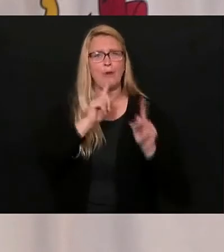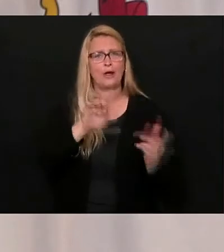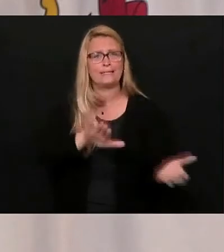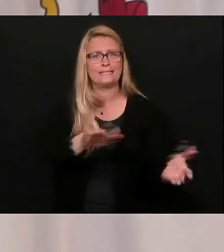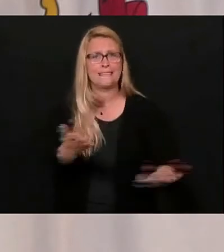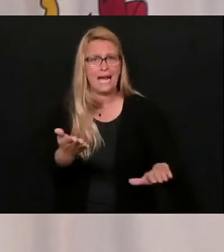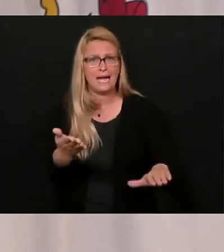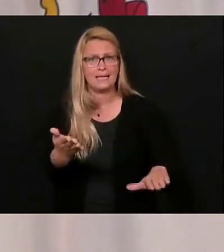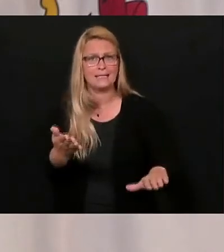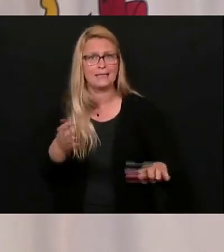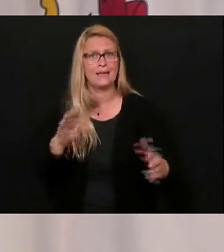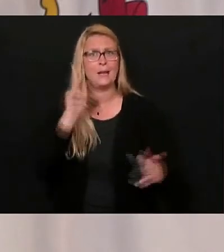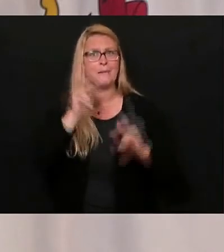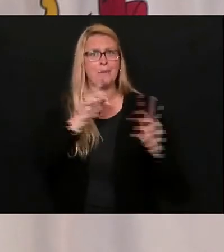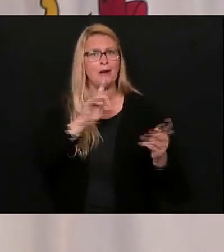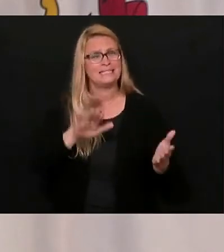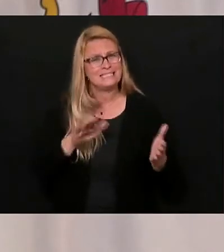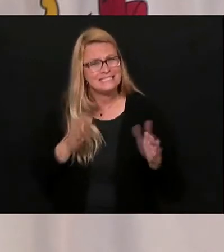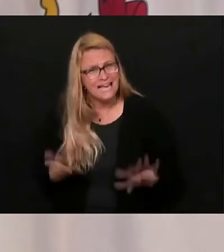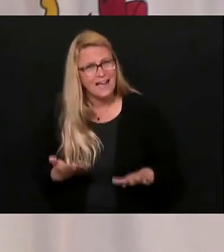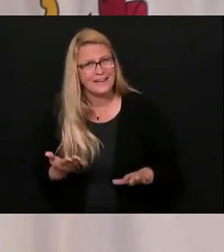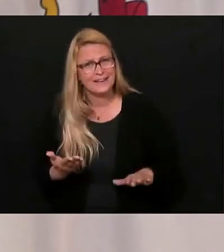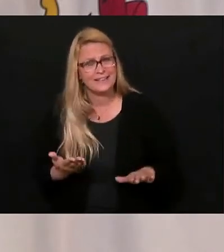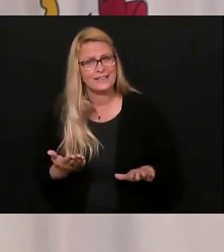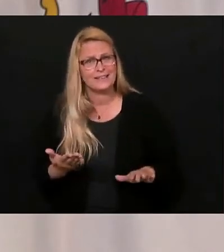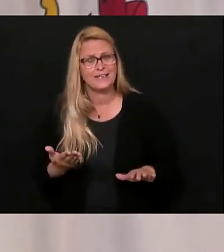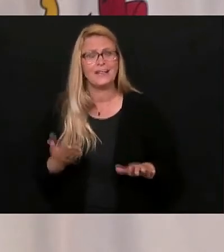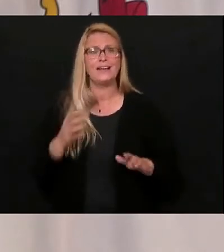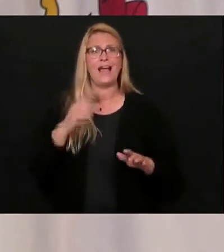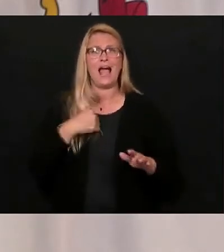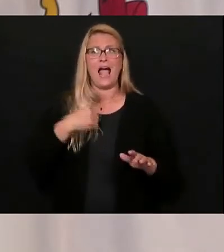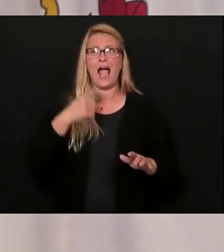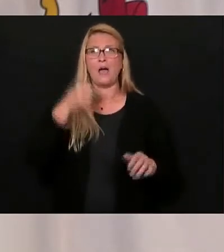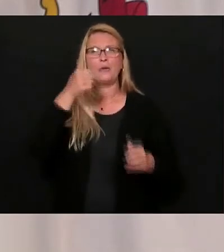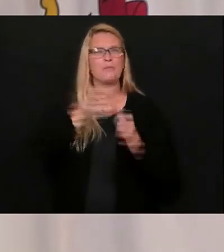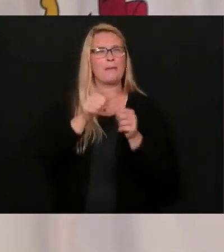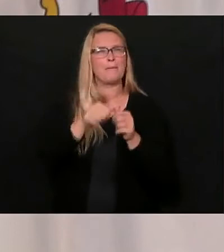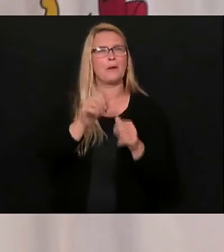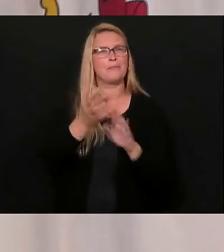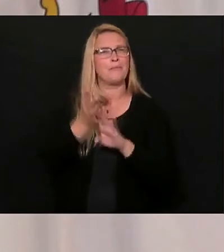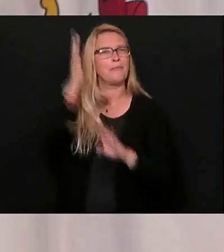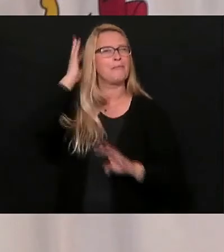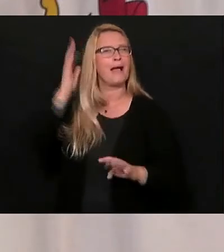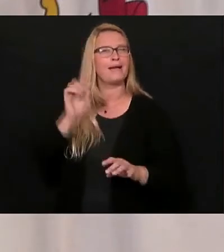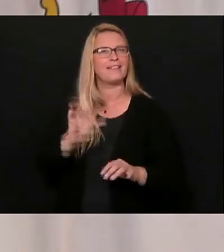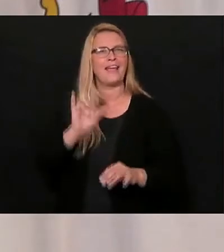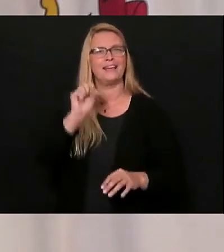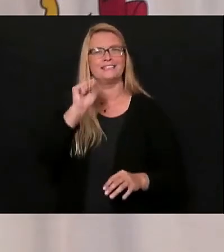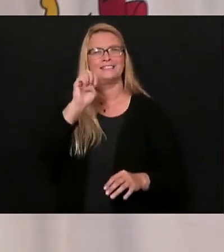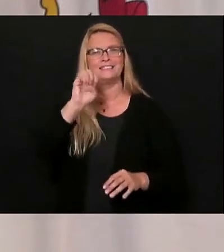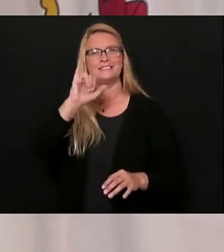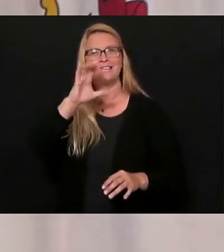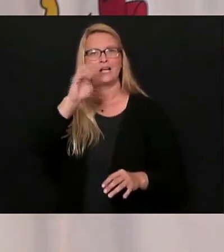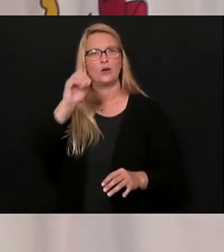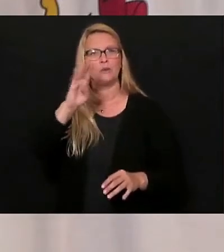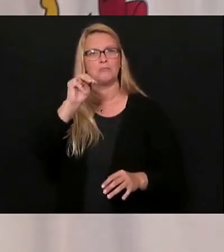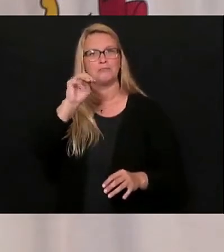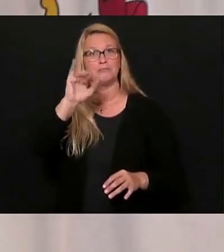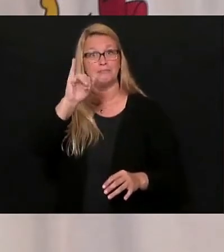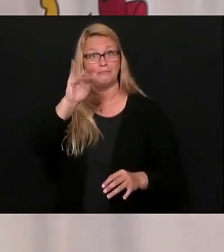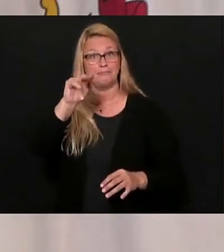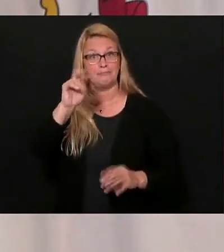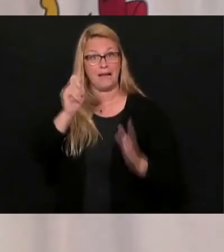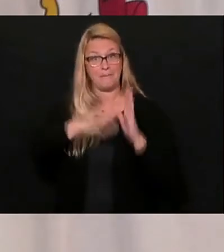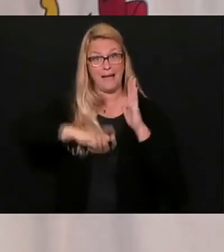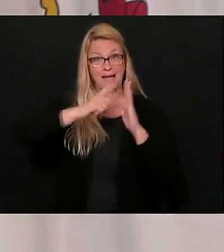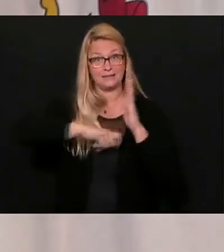killing people to the tune. I mentioned the Sago mine. if for a lot of you that